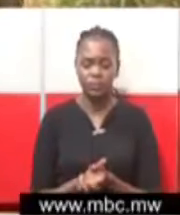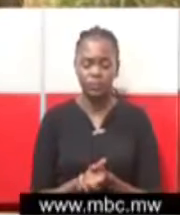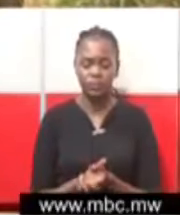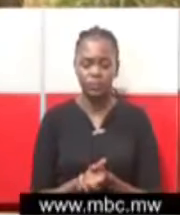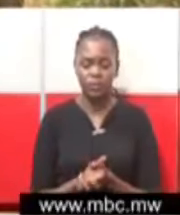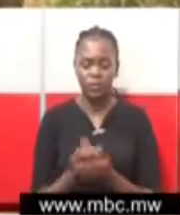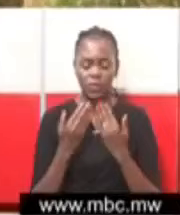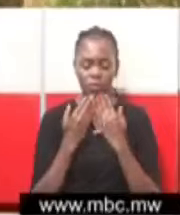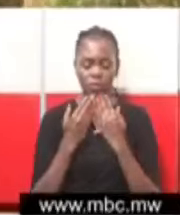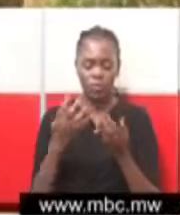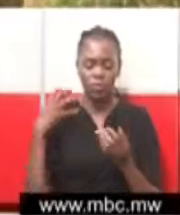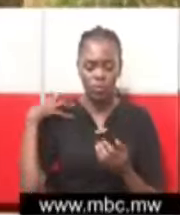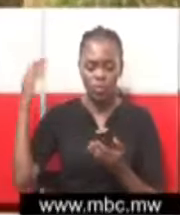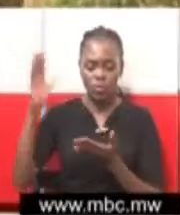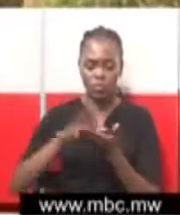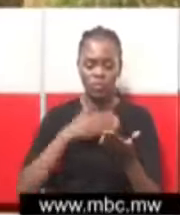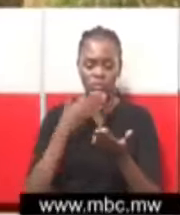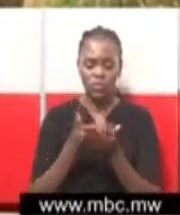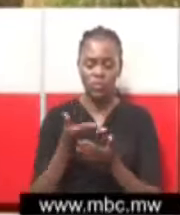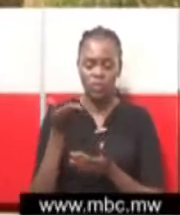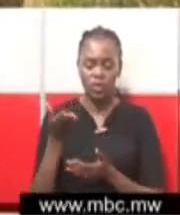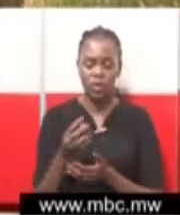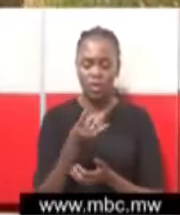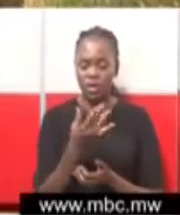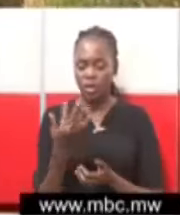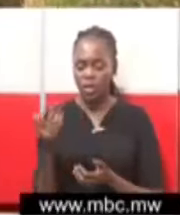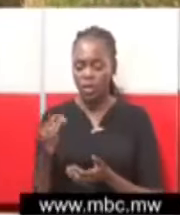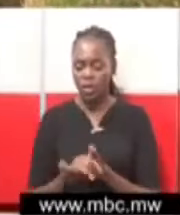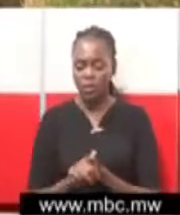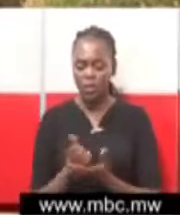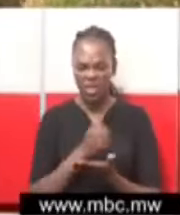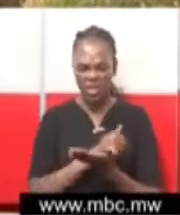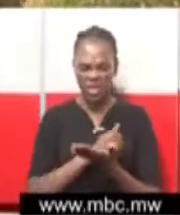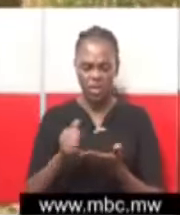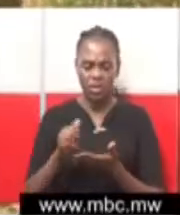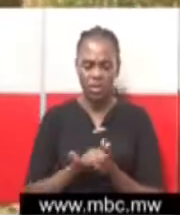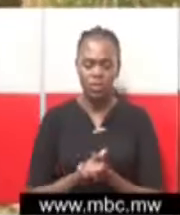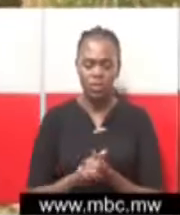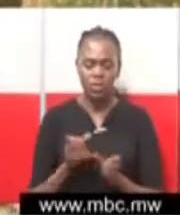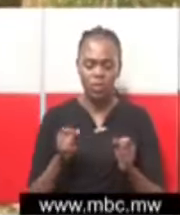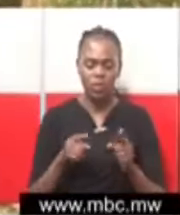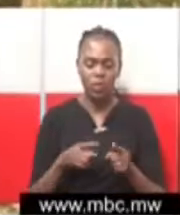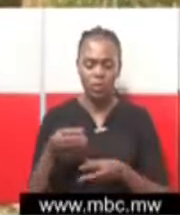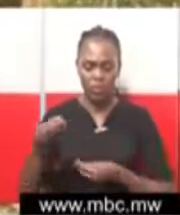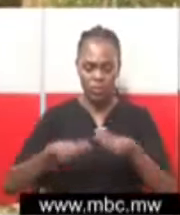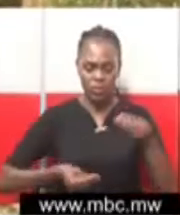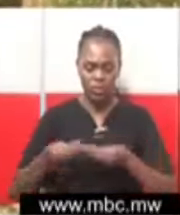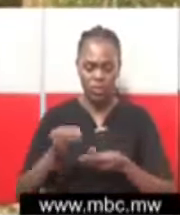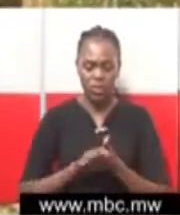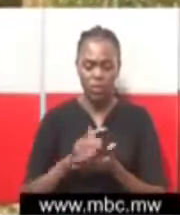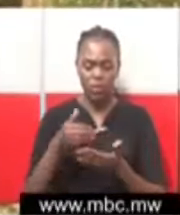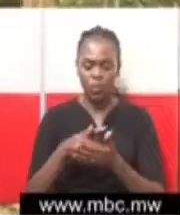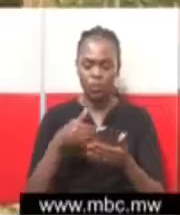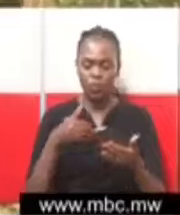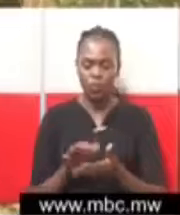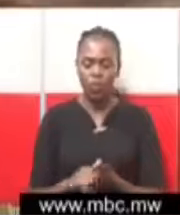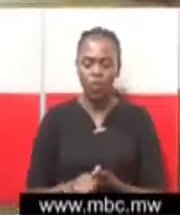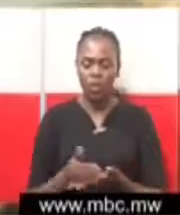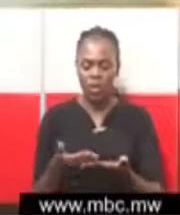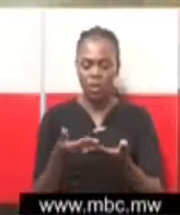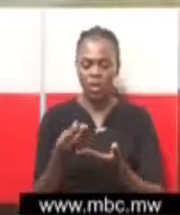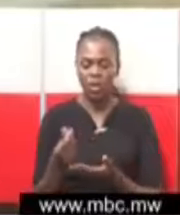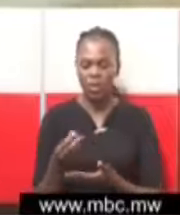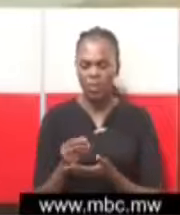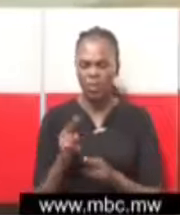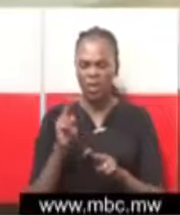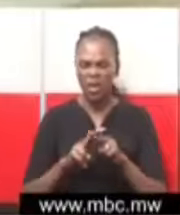I thank government for this seed capital, which has helped me settle in business. Before I received this capital, I used it to